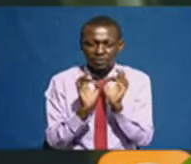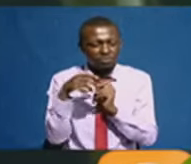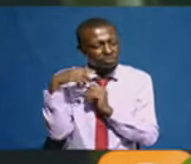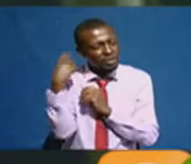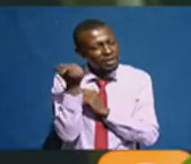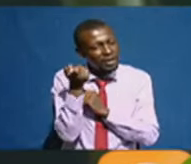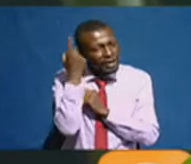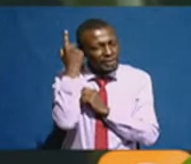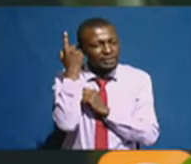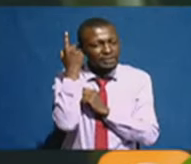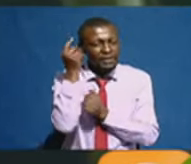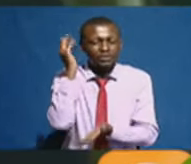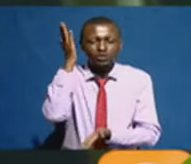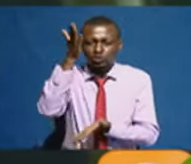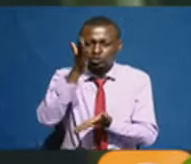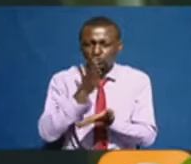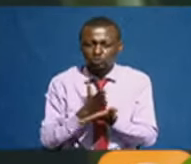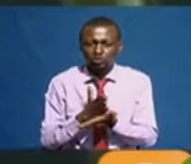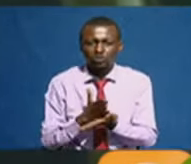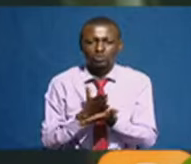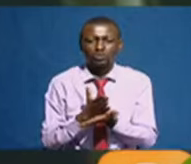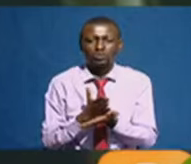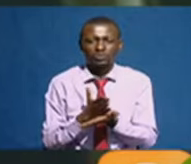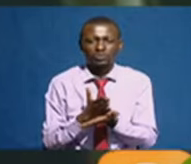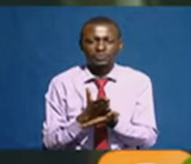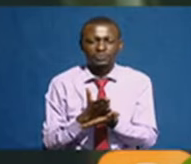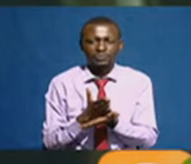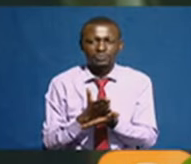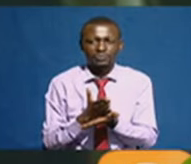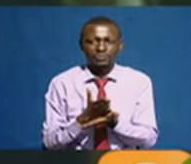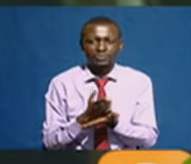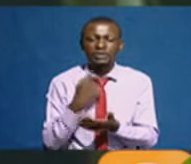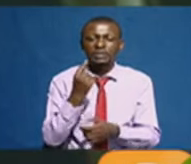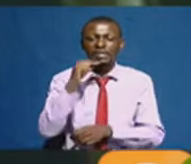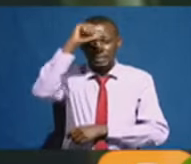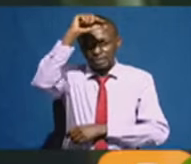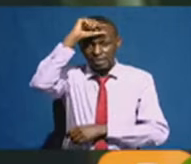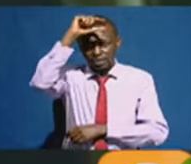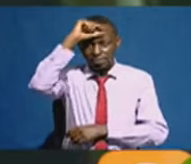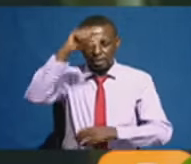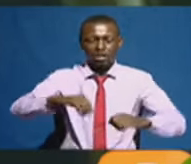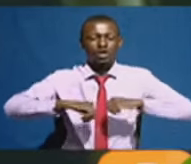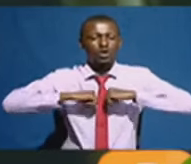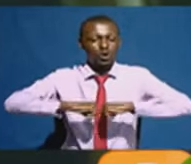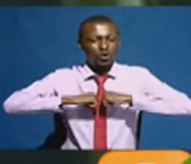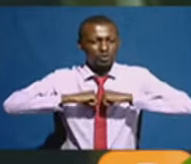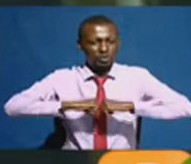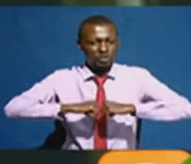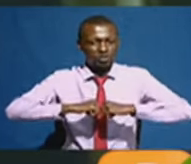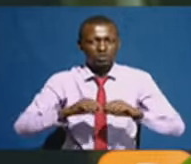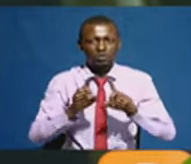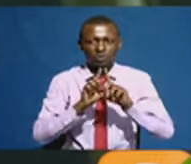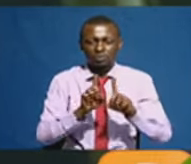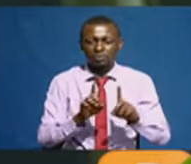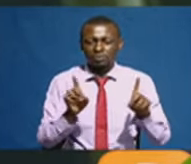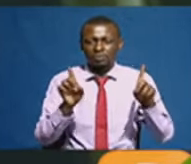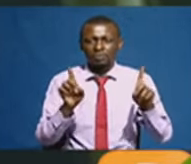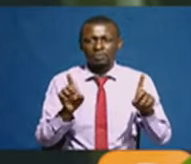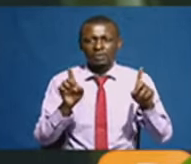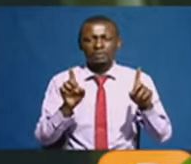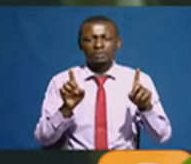definition that might be correct or that might be true according to the government officials, it comes out in a condescending